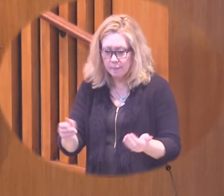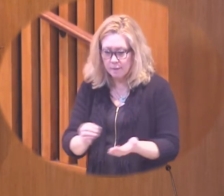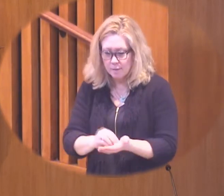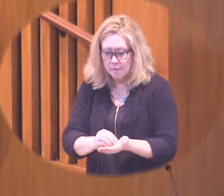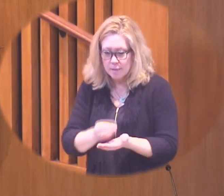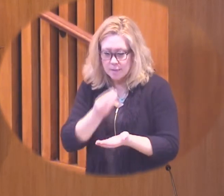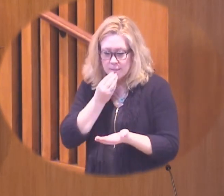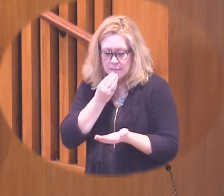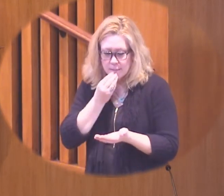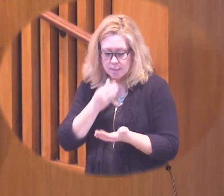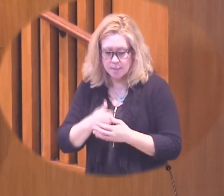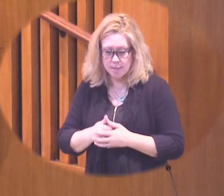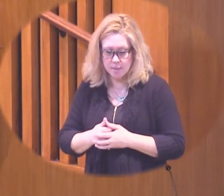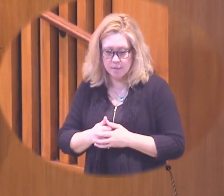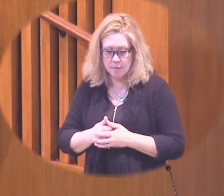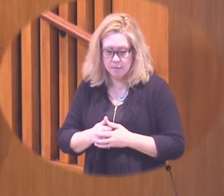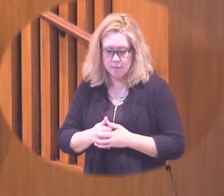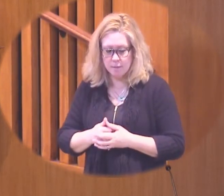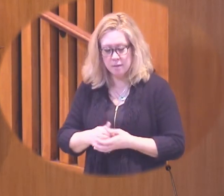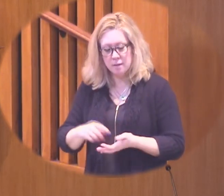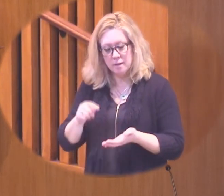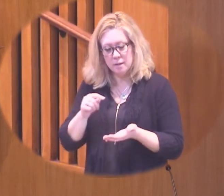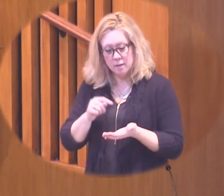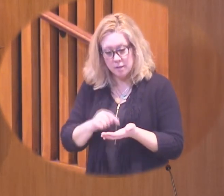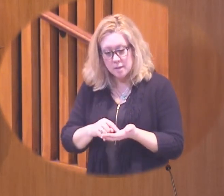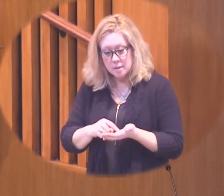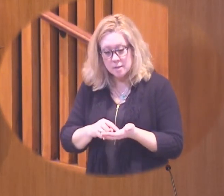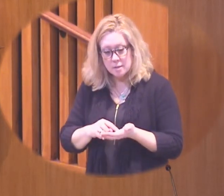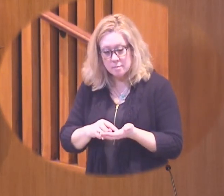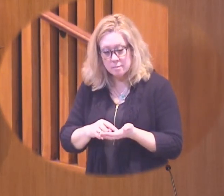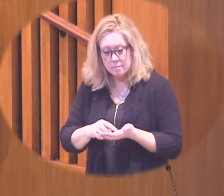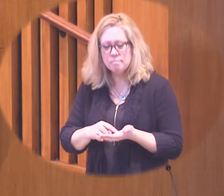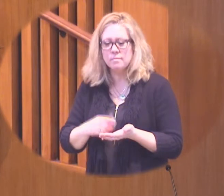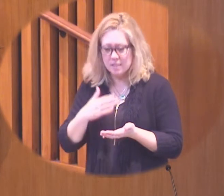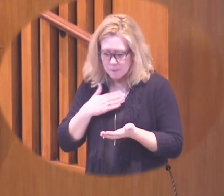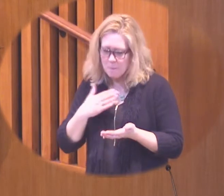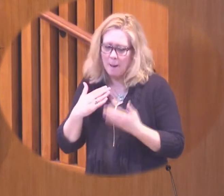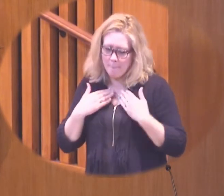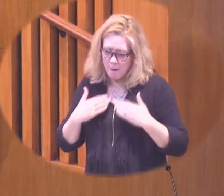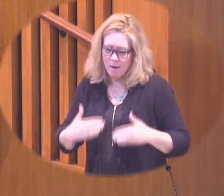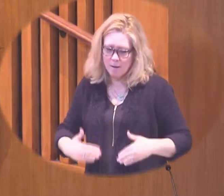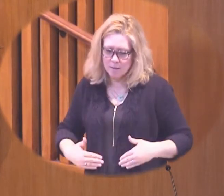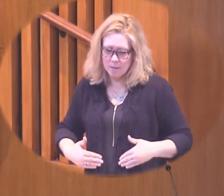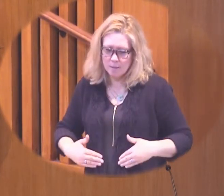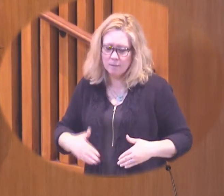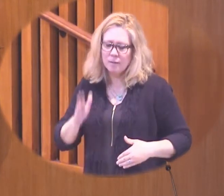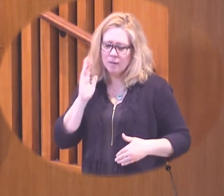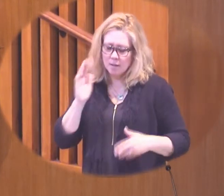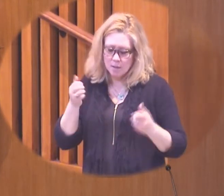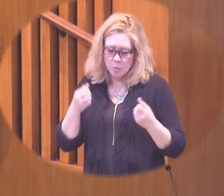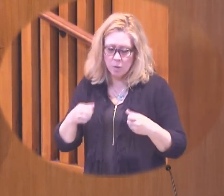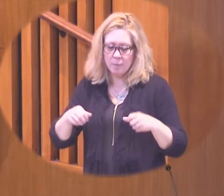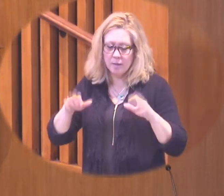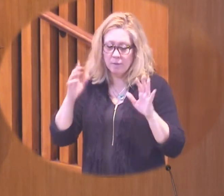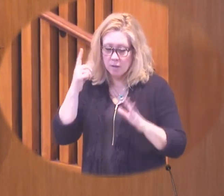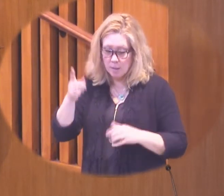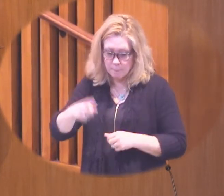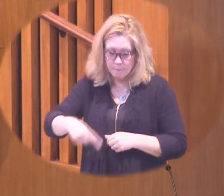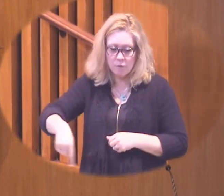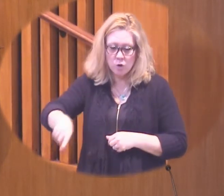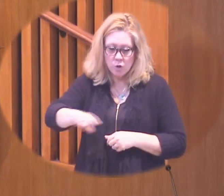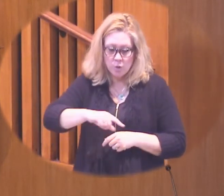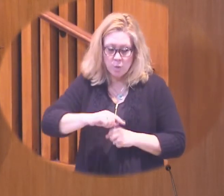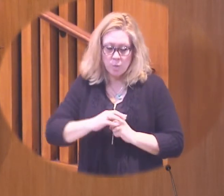you, and eat of it, for this is my body, which will